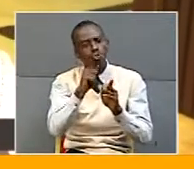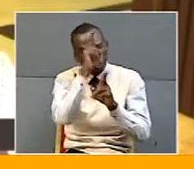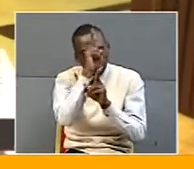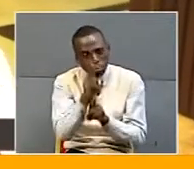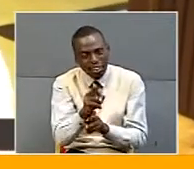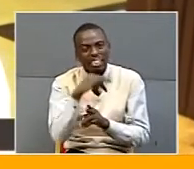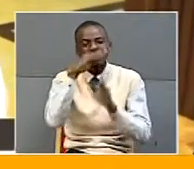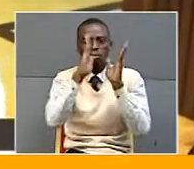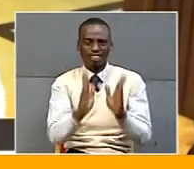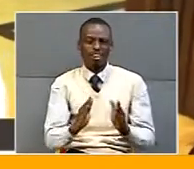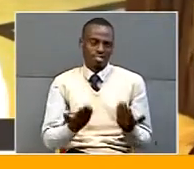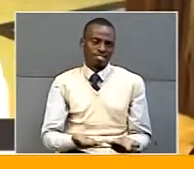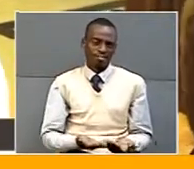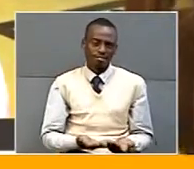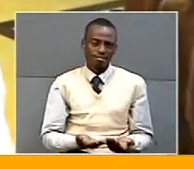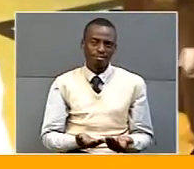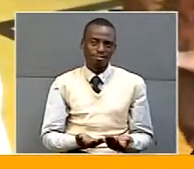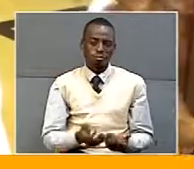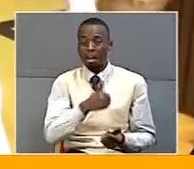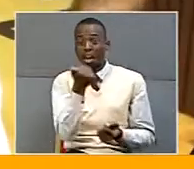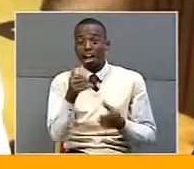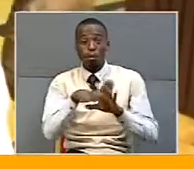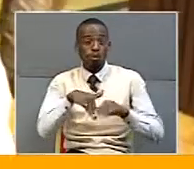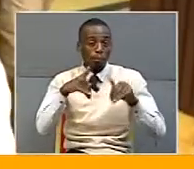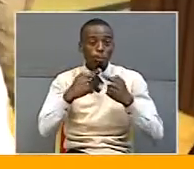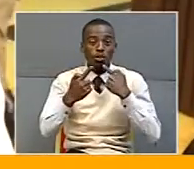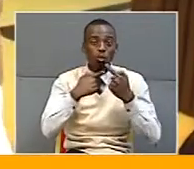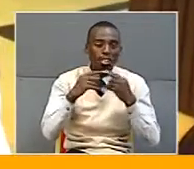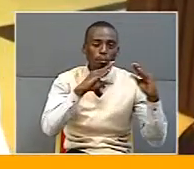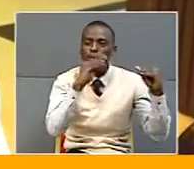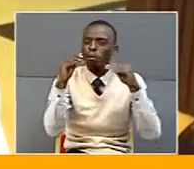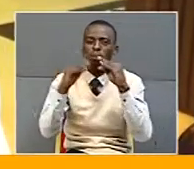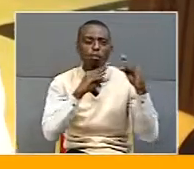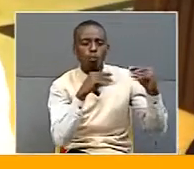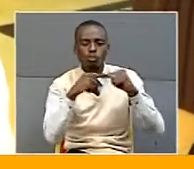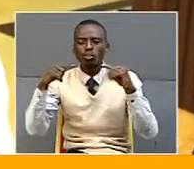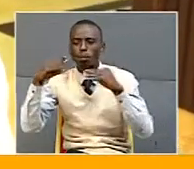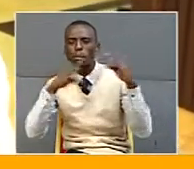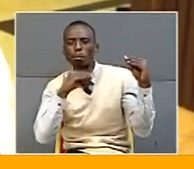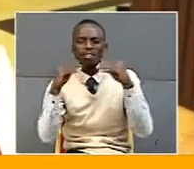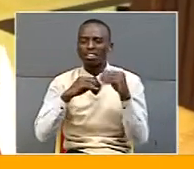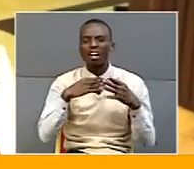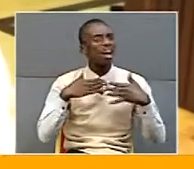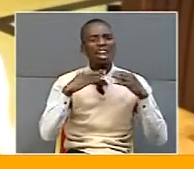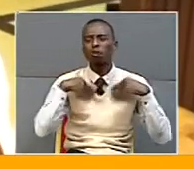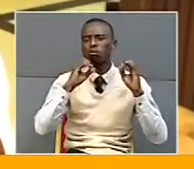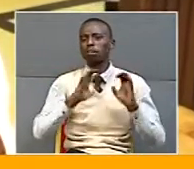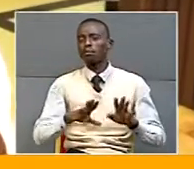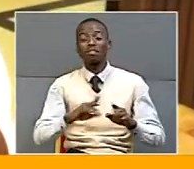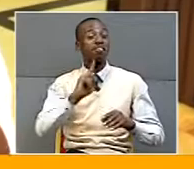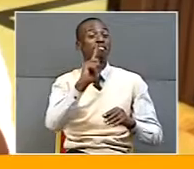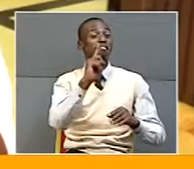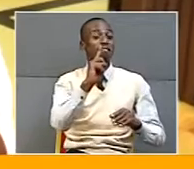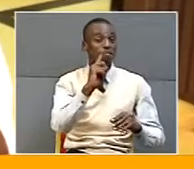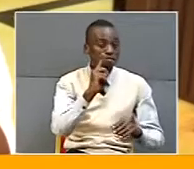the speaker in the chair? Other members were talking while the other members of the opposition are standing. It's not allowed. The first rule